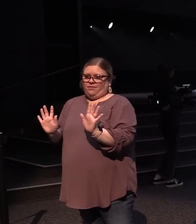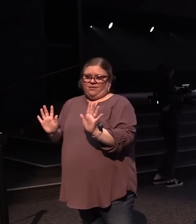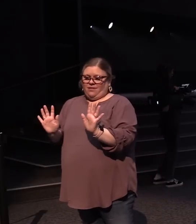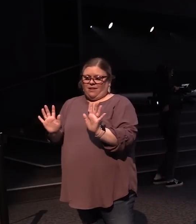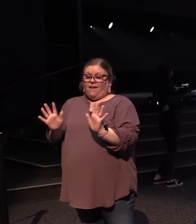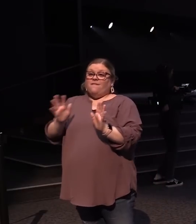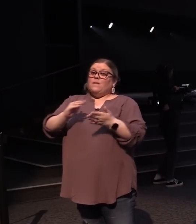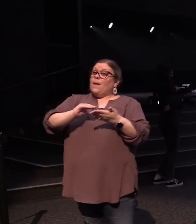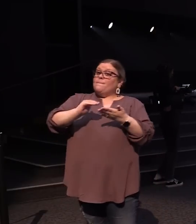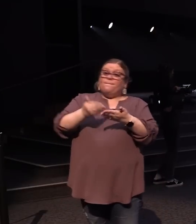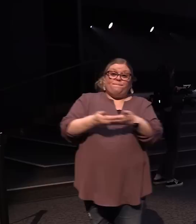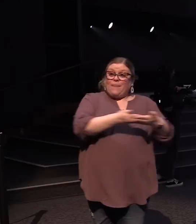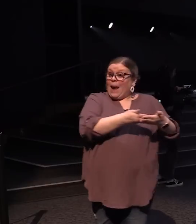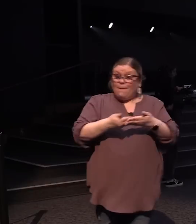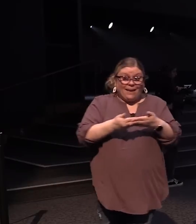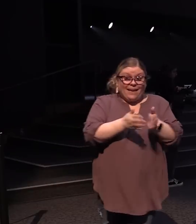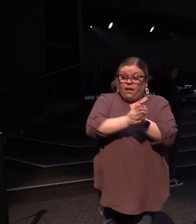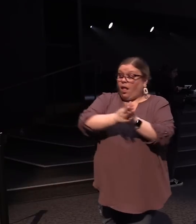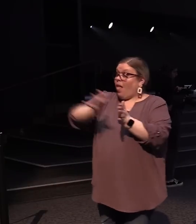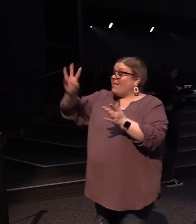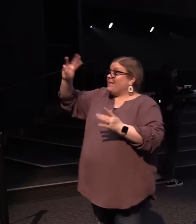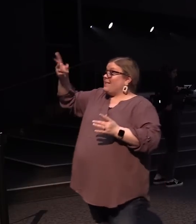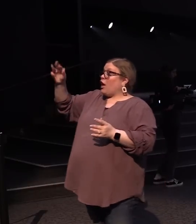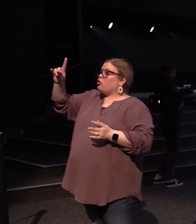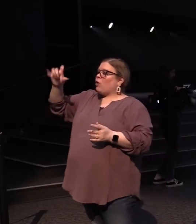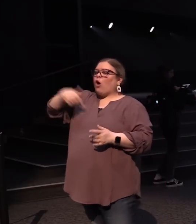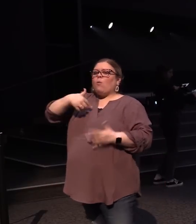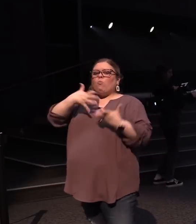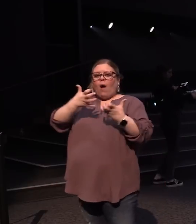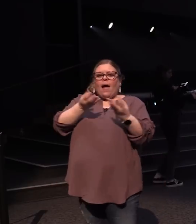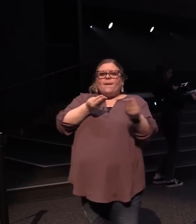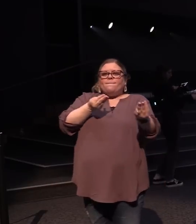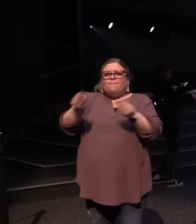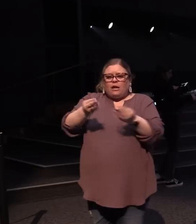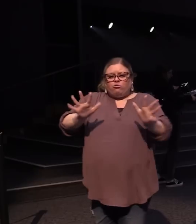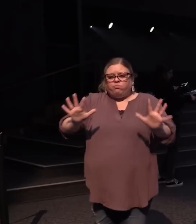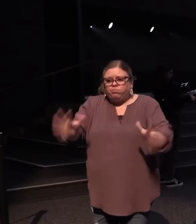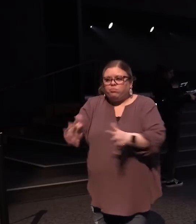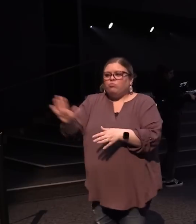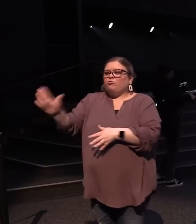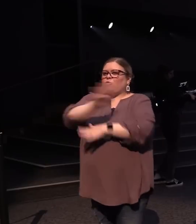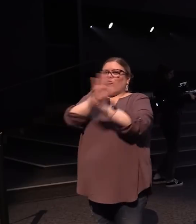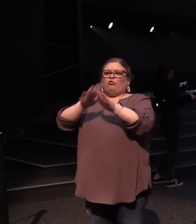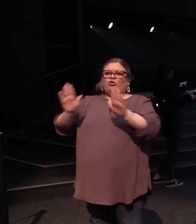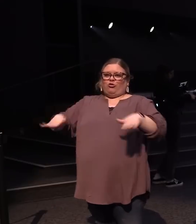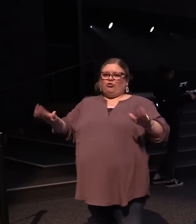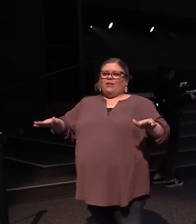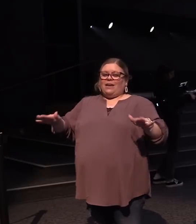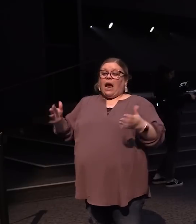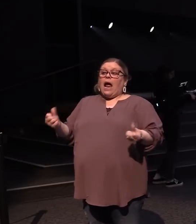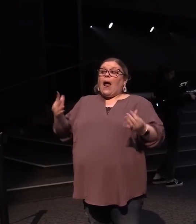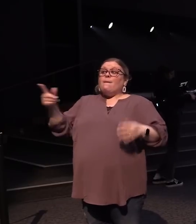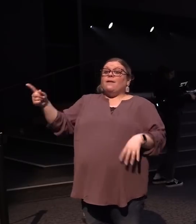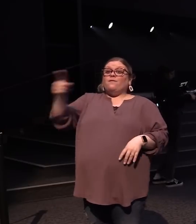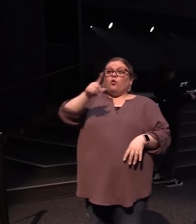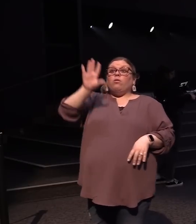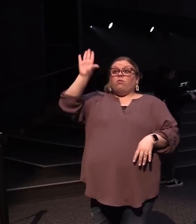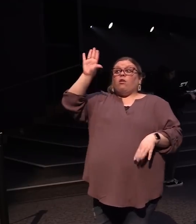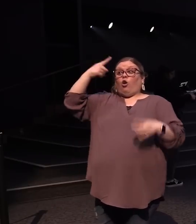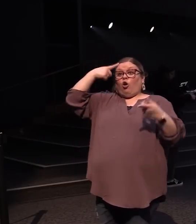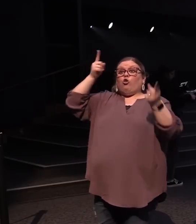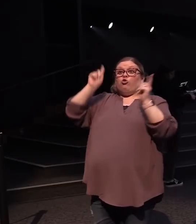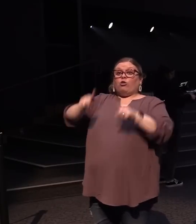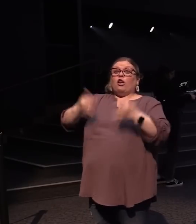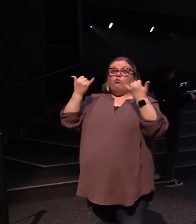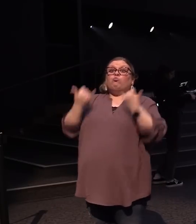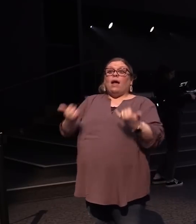From a newborn to a sixth grader, we want to minister to children. And how many of you would agree that right